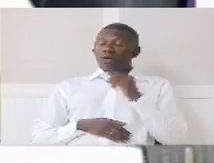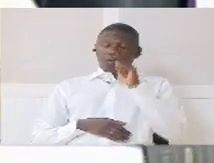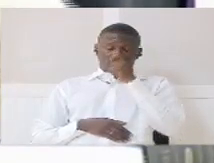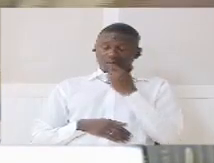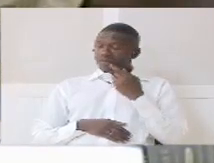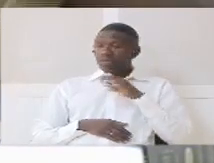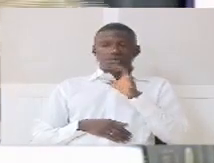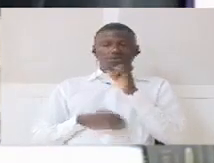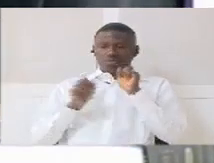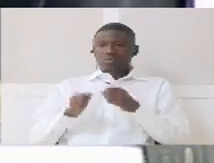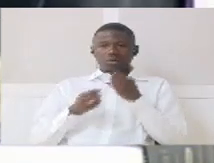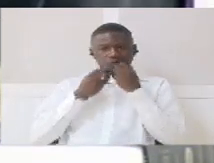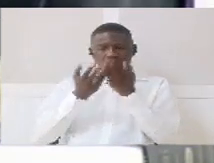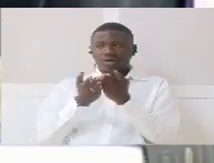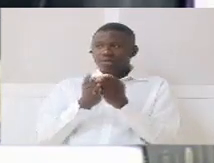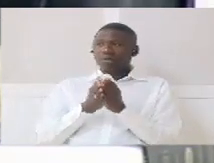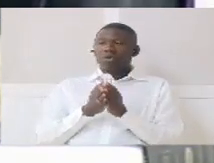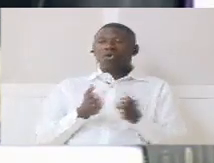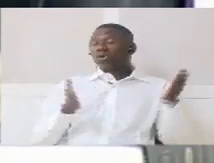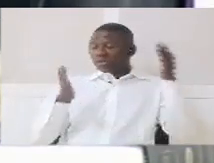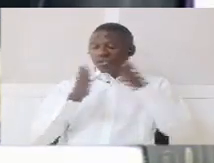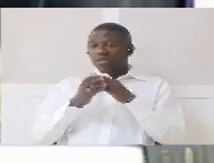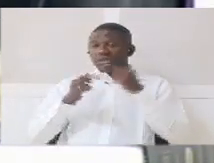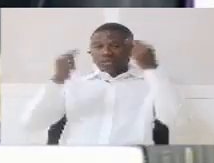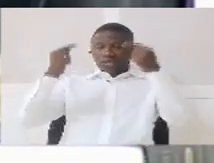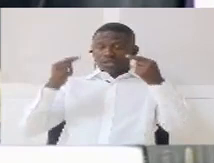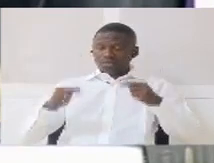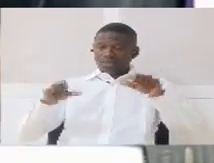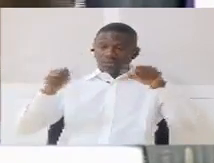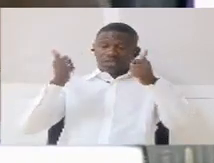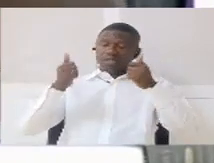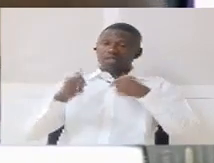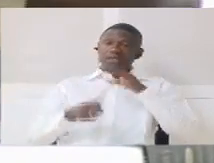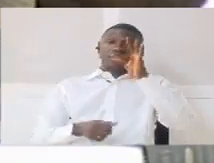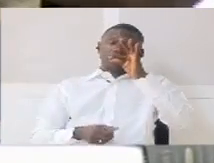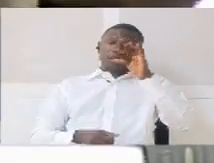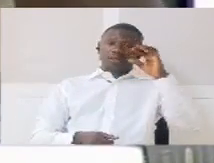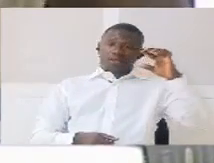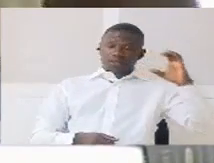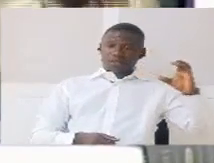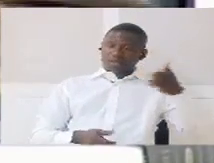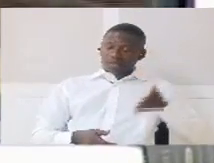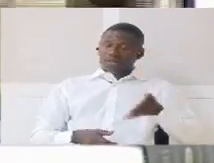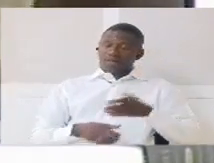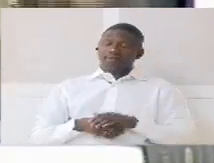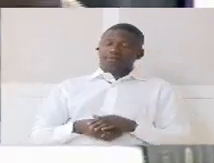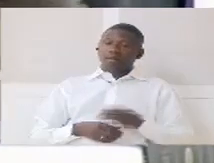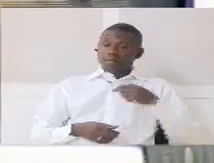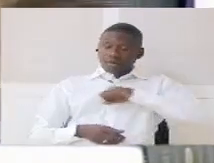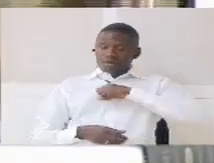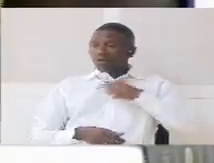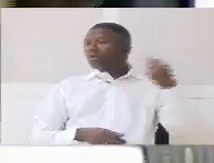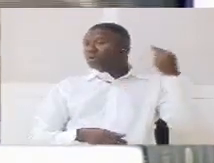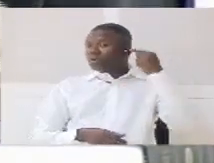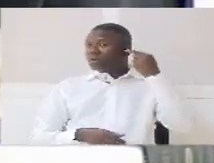say. So for the testimony, you start a TRRC. It was only when the testimony started here at before the TRRC. Nana Moiko, Jungula